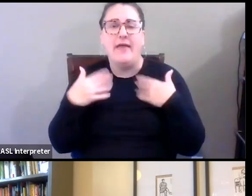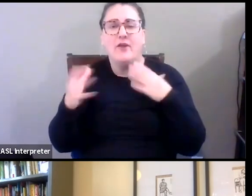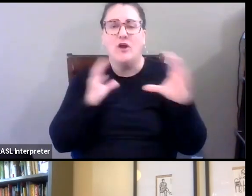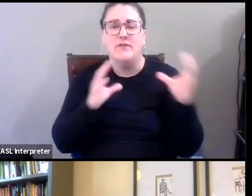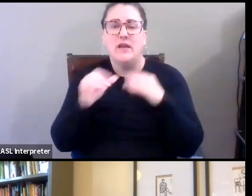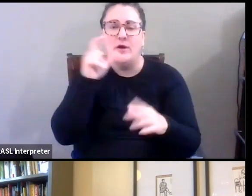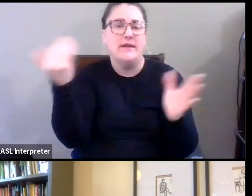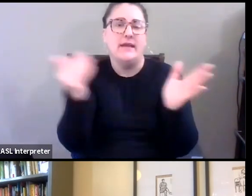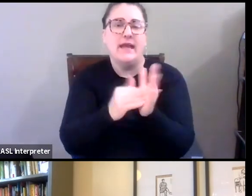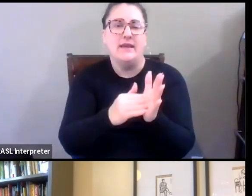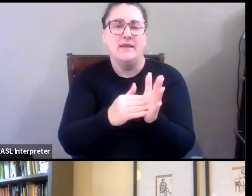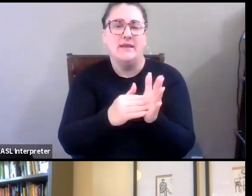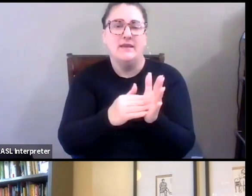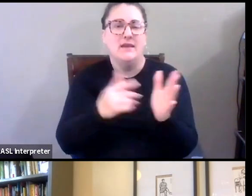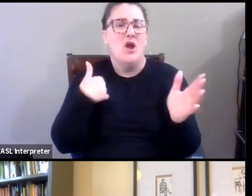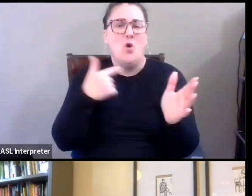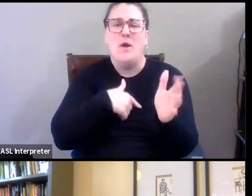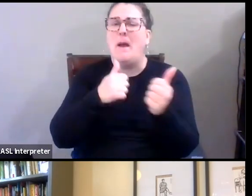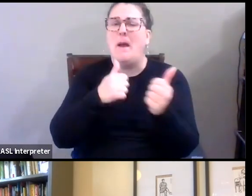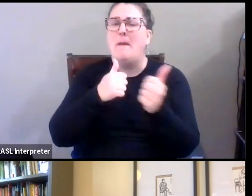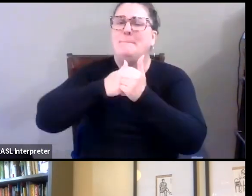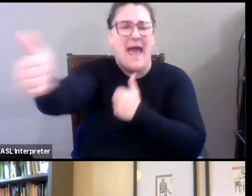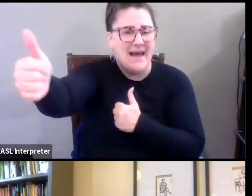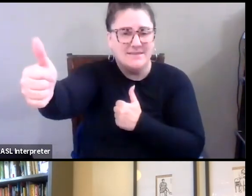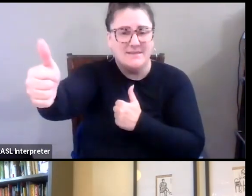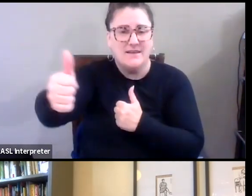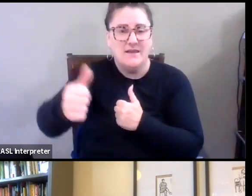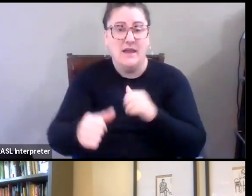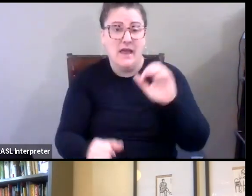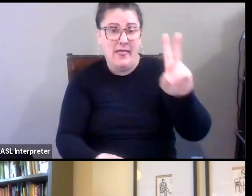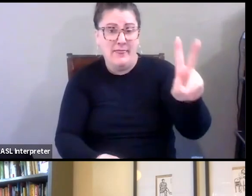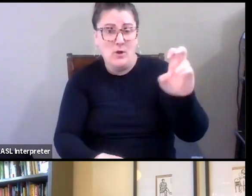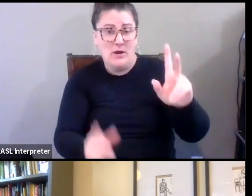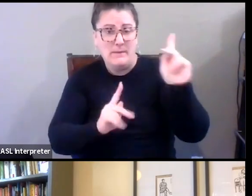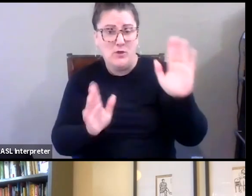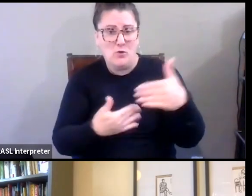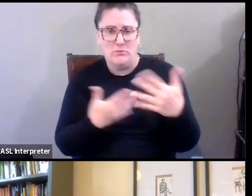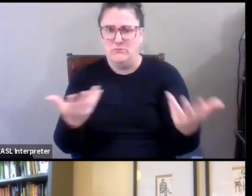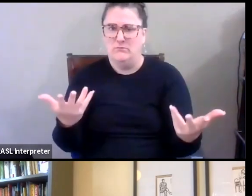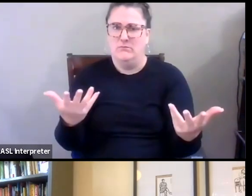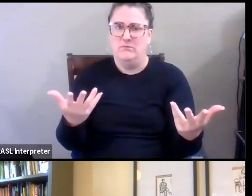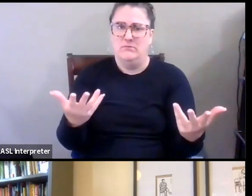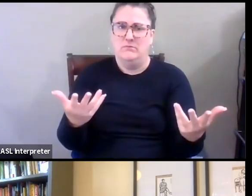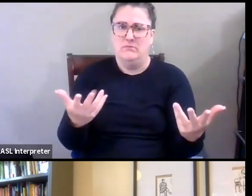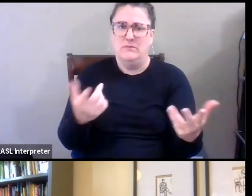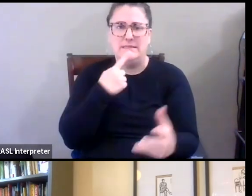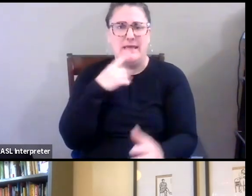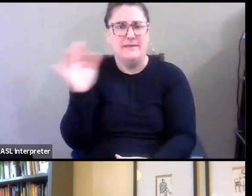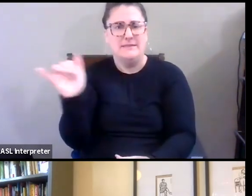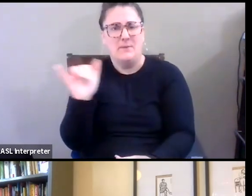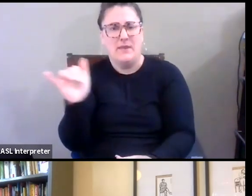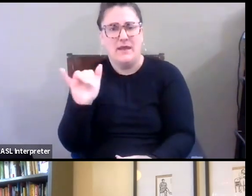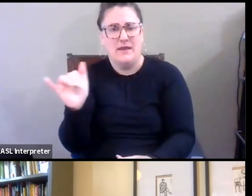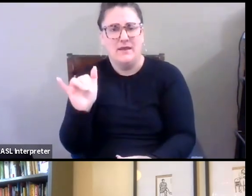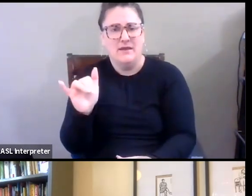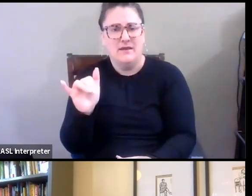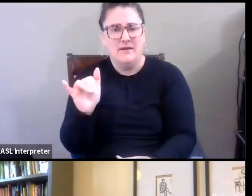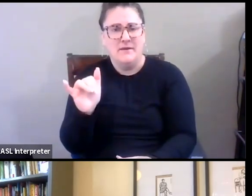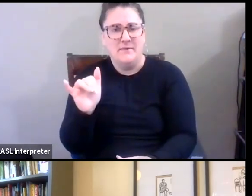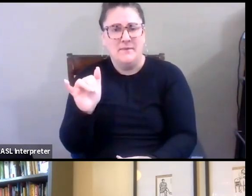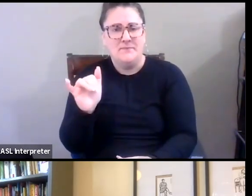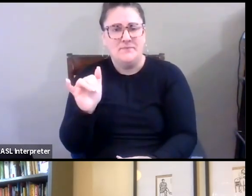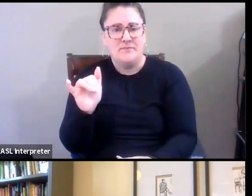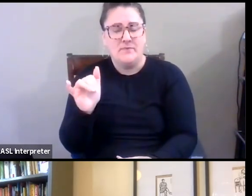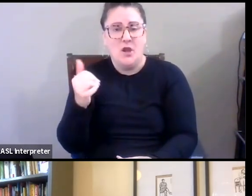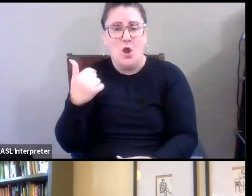have it anymore. We're way past this. And then there are the like 200 people in the rooms that will say the exact same thing while also being like, but